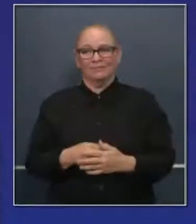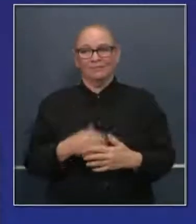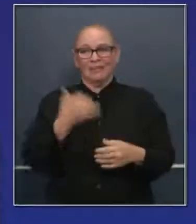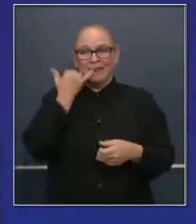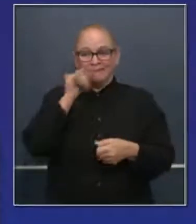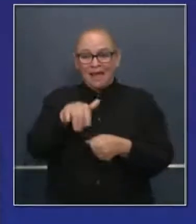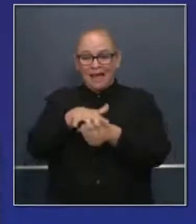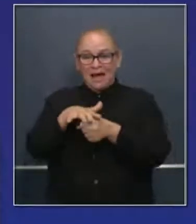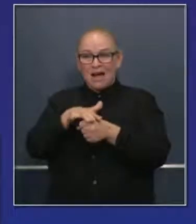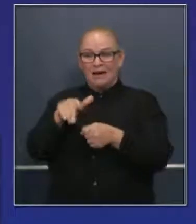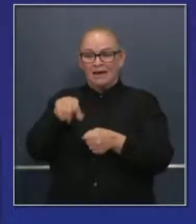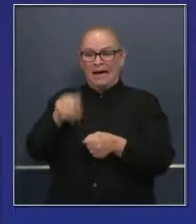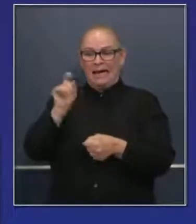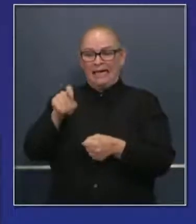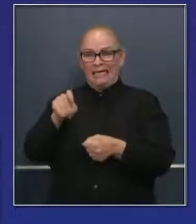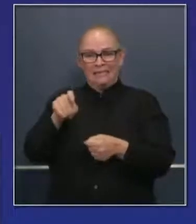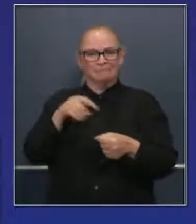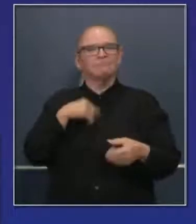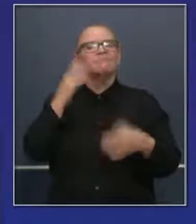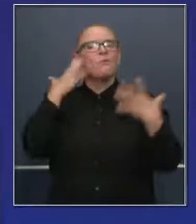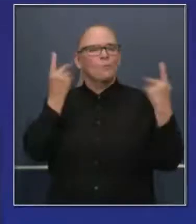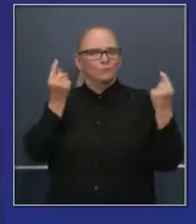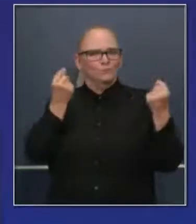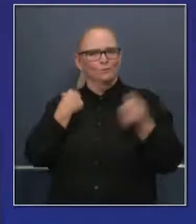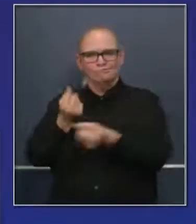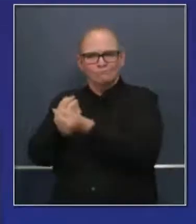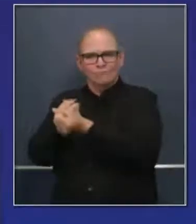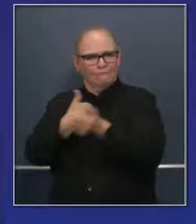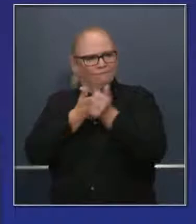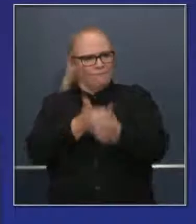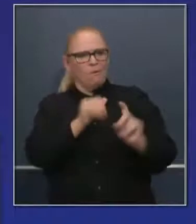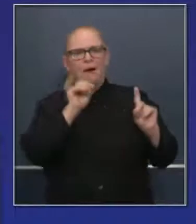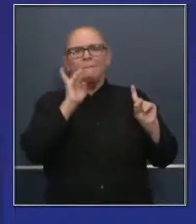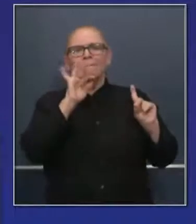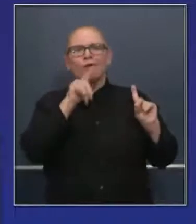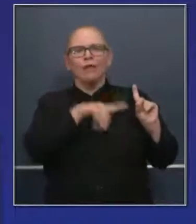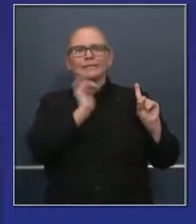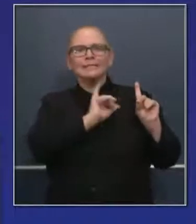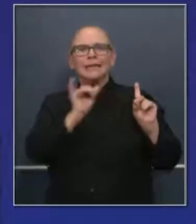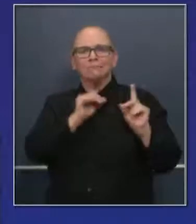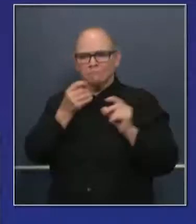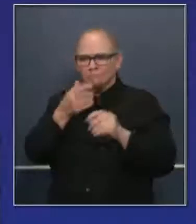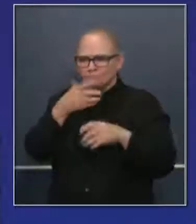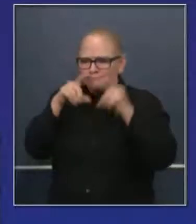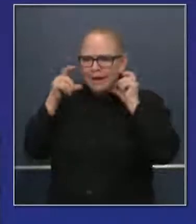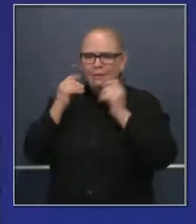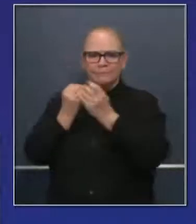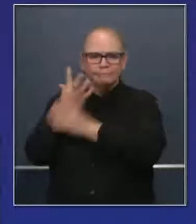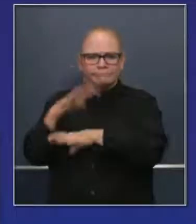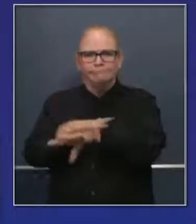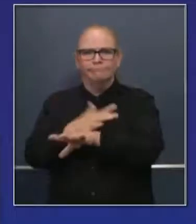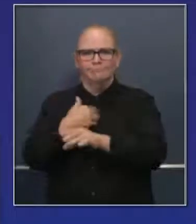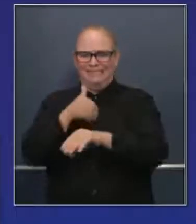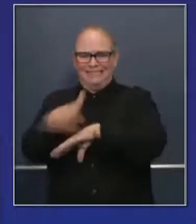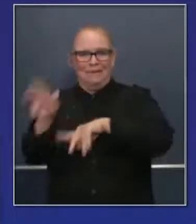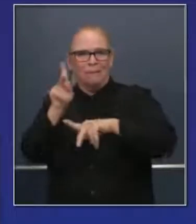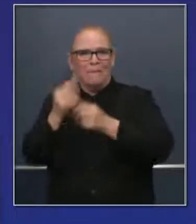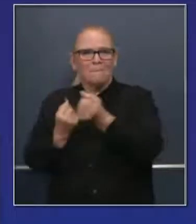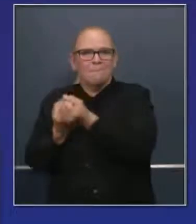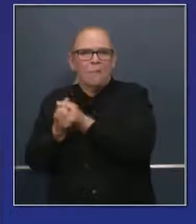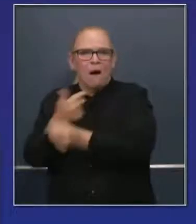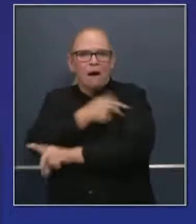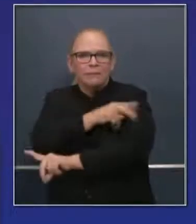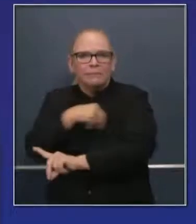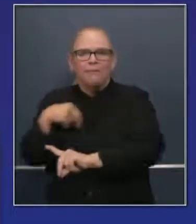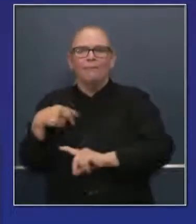both on personal protective gear, not just personnel, meeting the needs of the hospital system, providing additional supports,